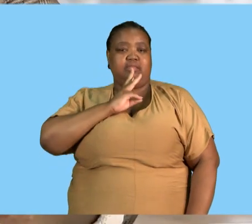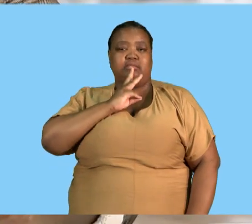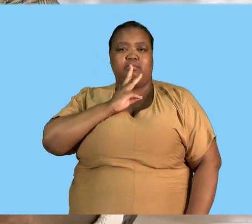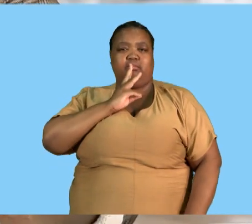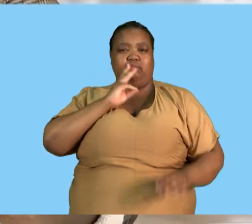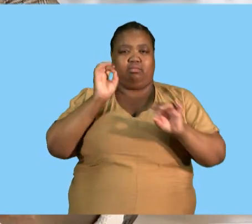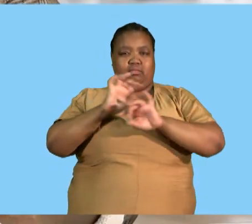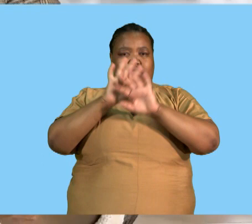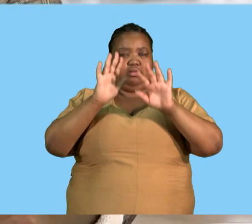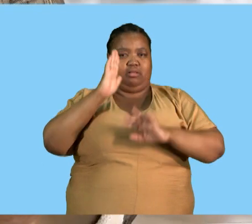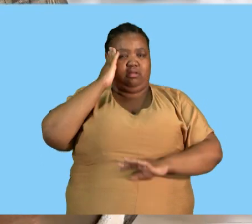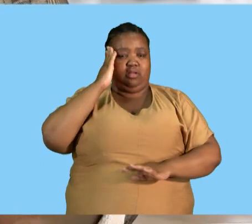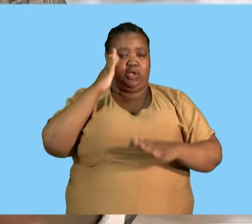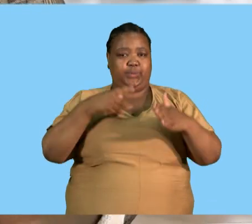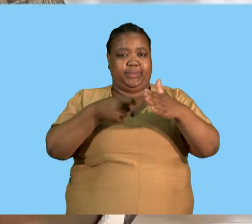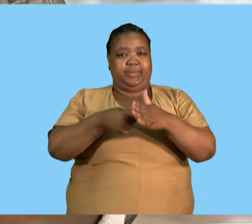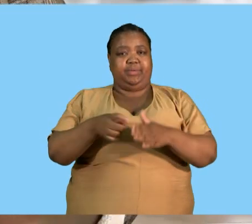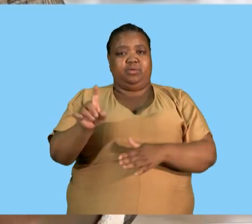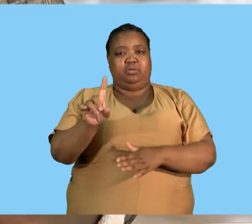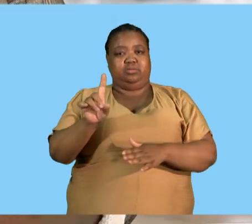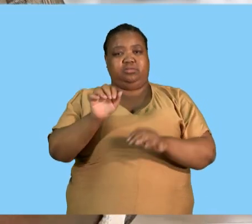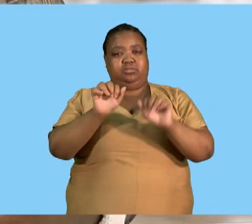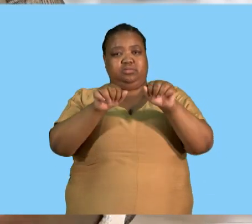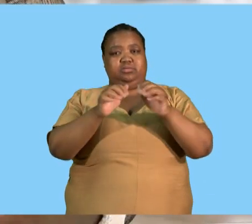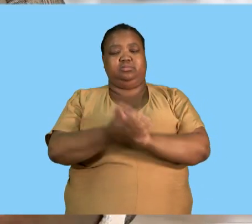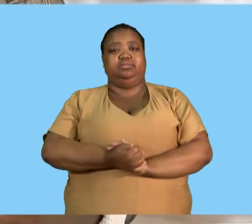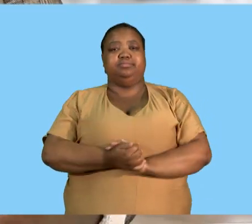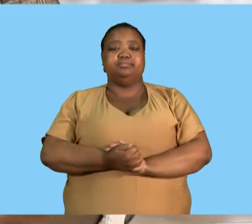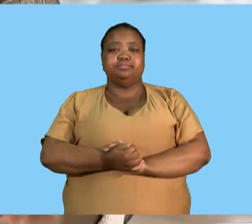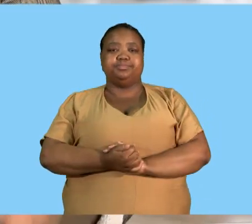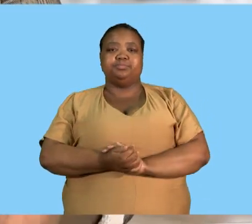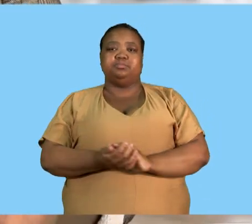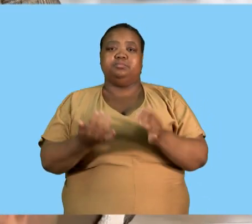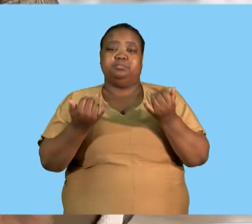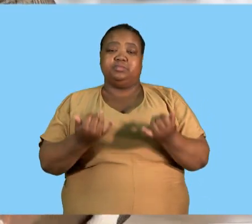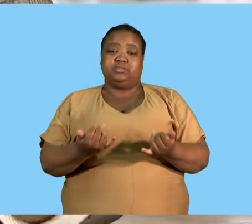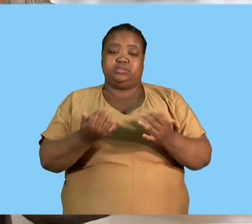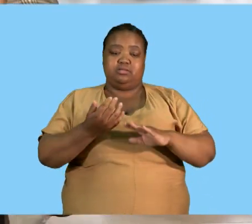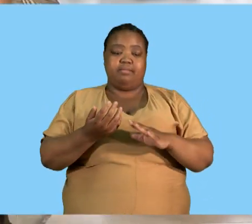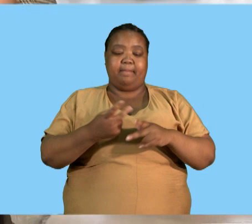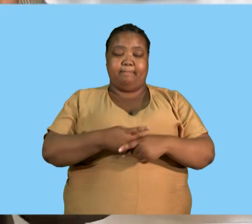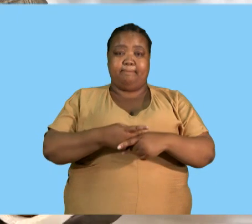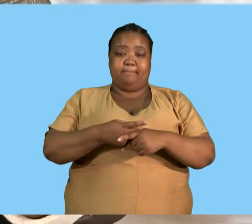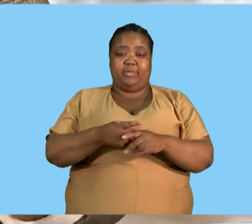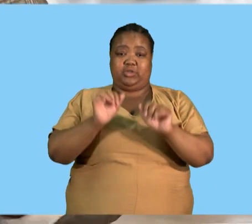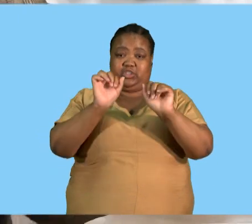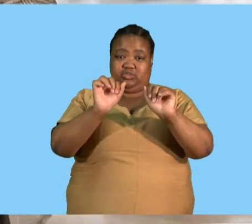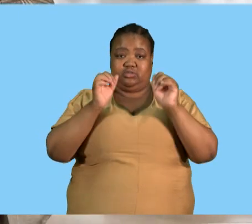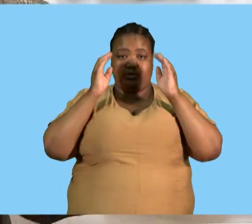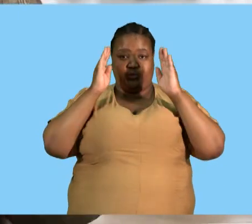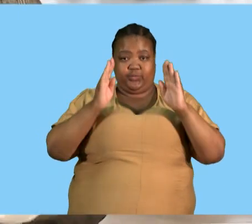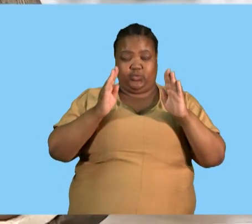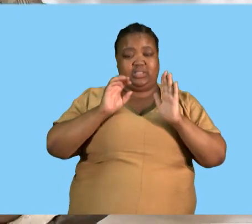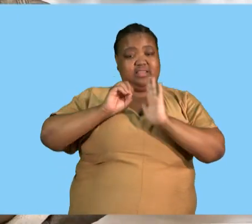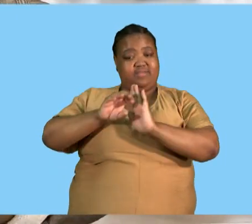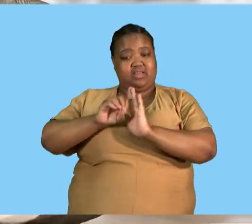buying. Right, the last one is criticizing competitors' goods. Only focus on your product, advertise